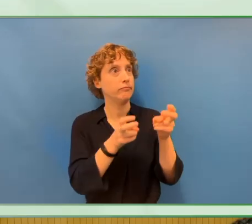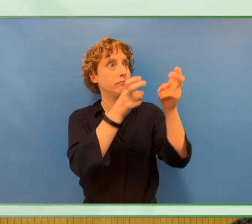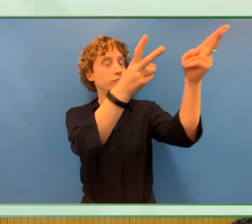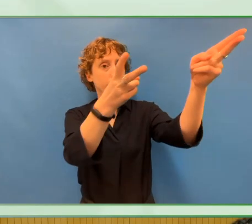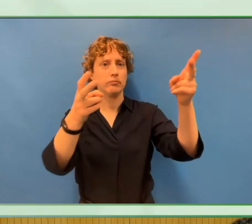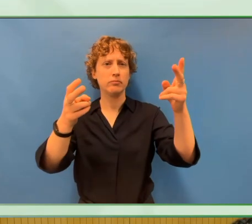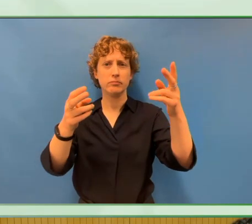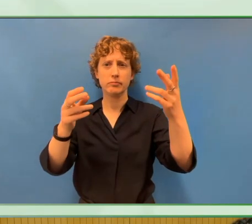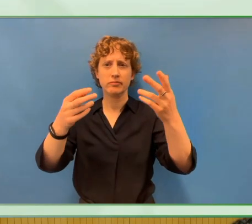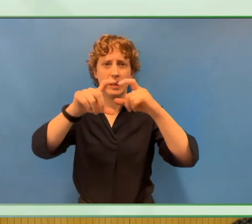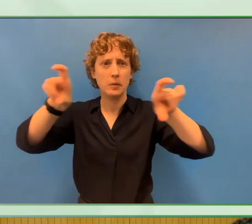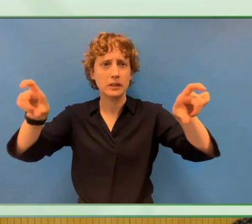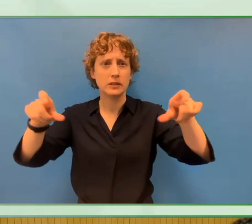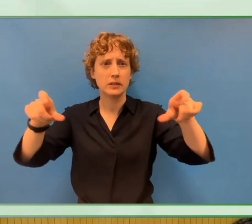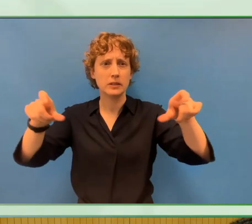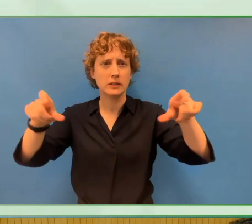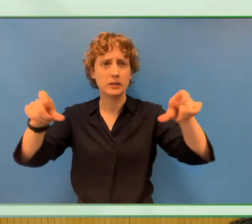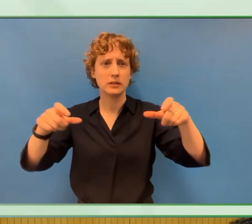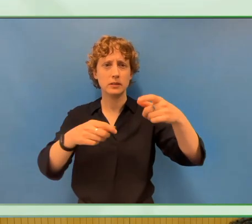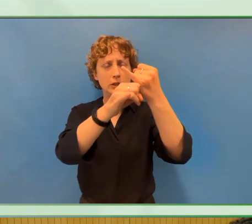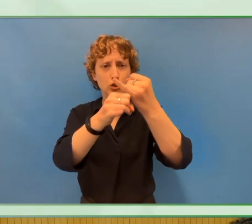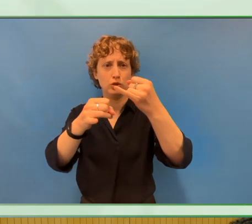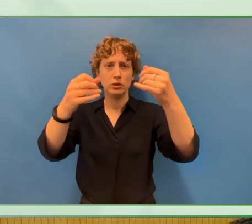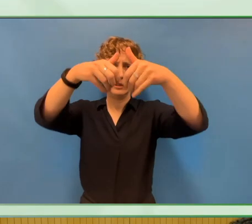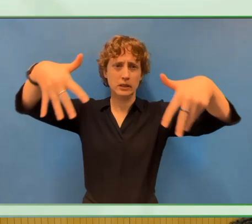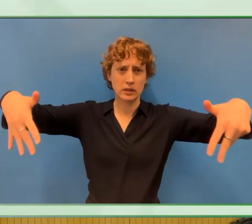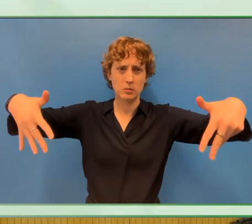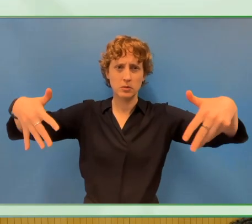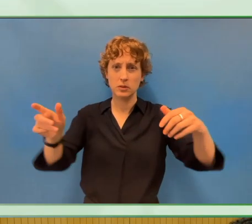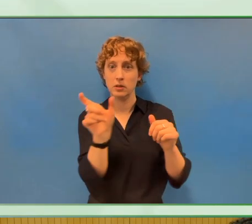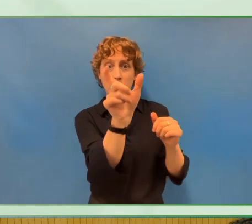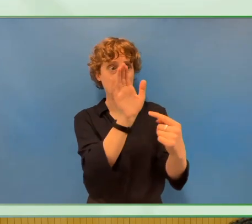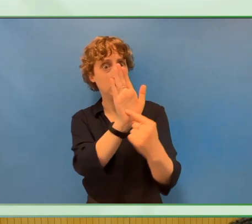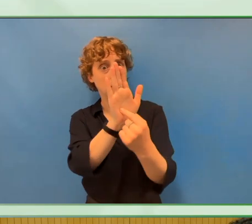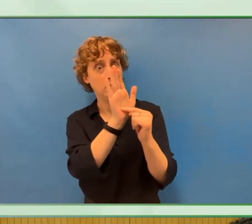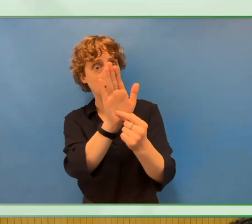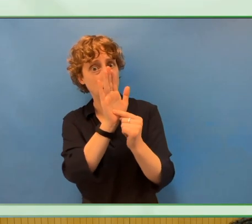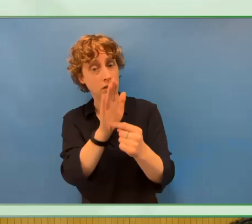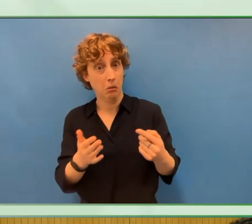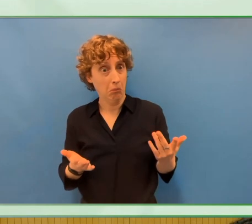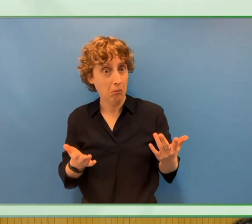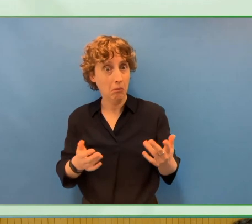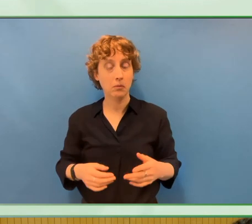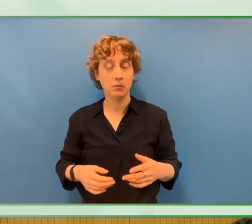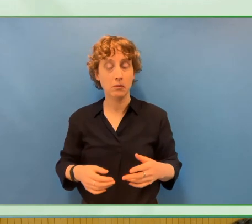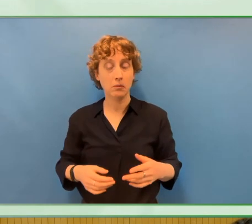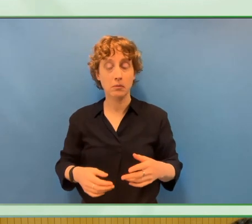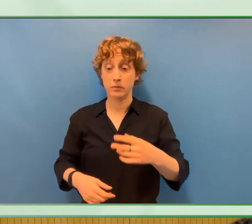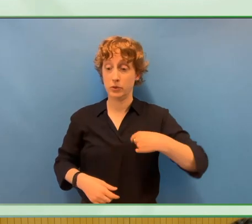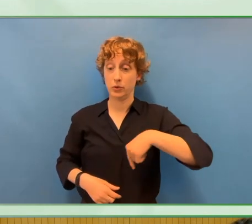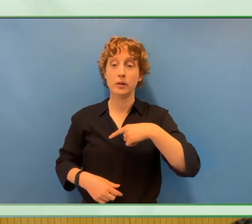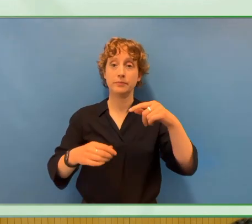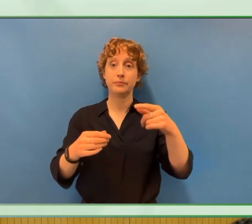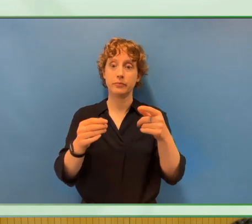we are. I think Sinead mentioned it the other morning on the opening, I think our definitions are outdated. I don't think they've kept up with